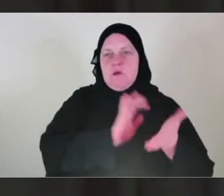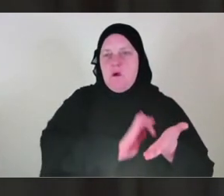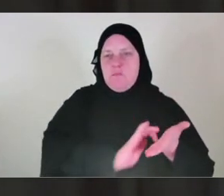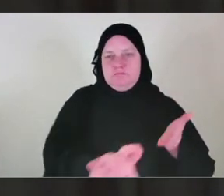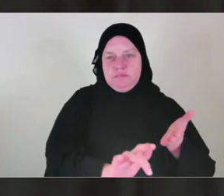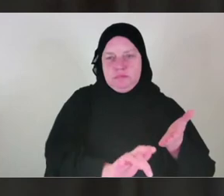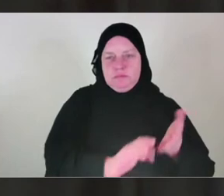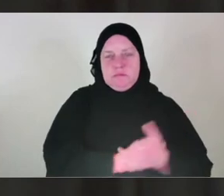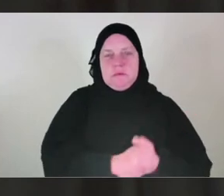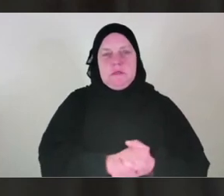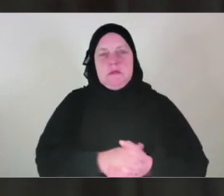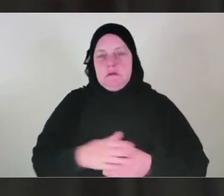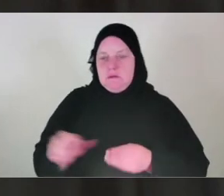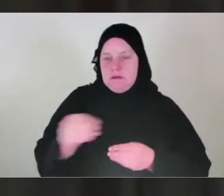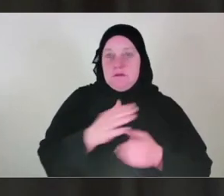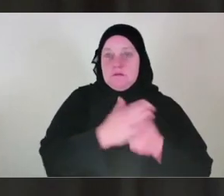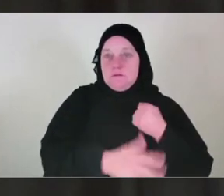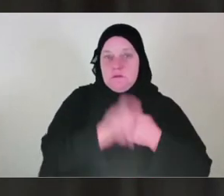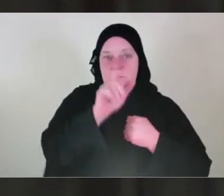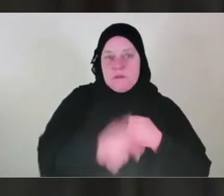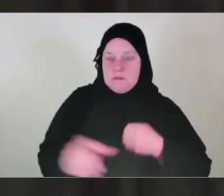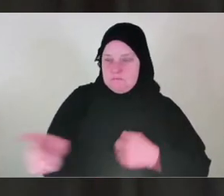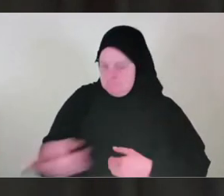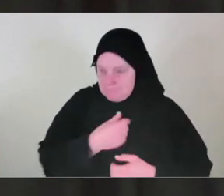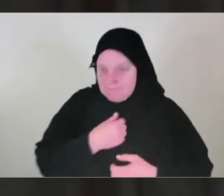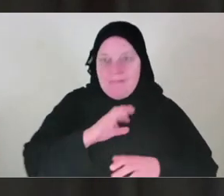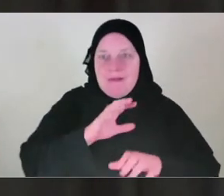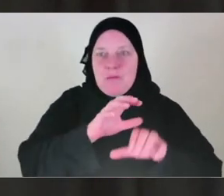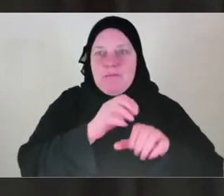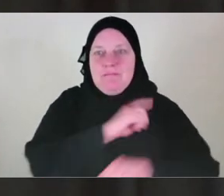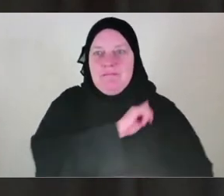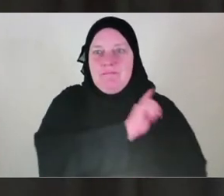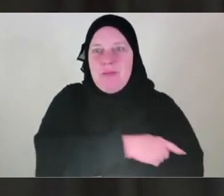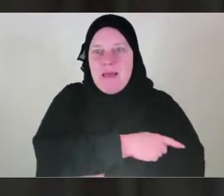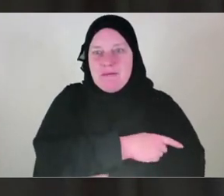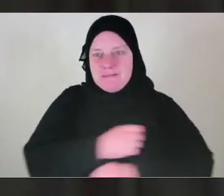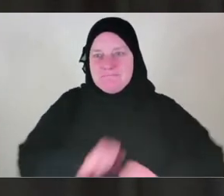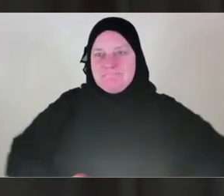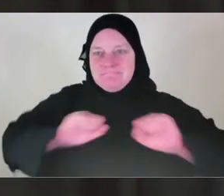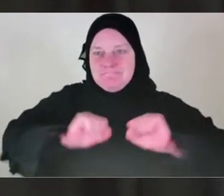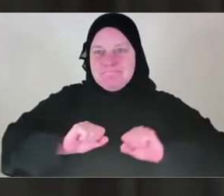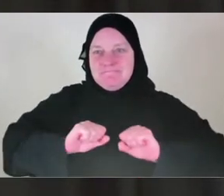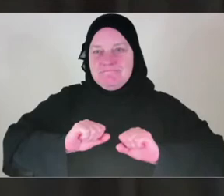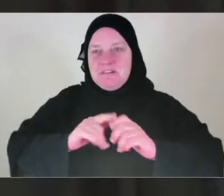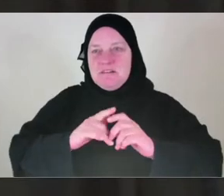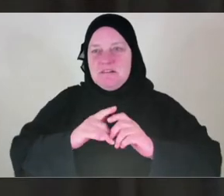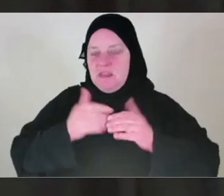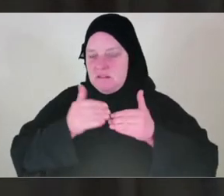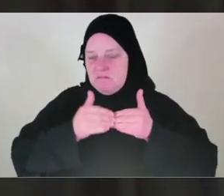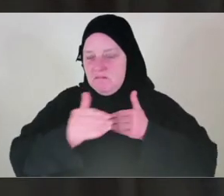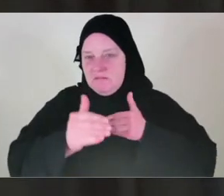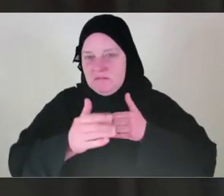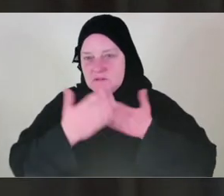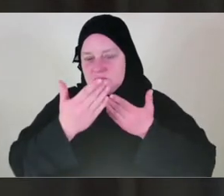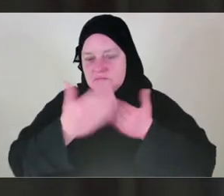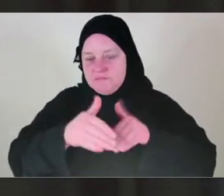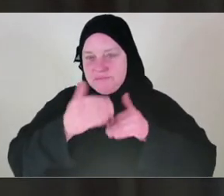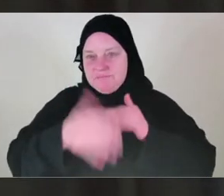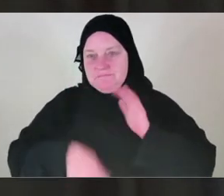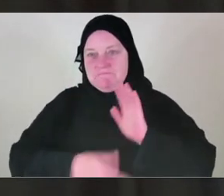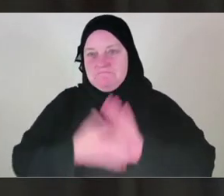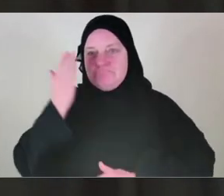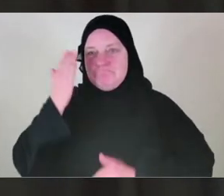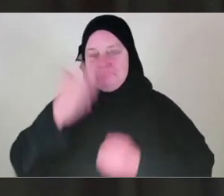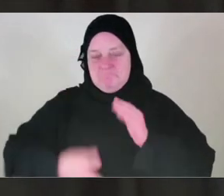Nah, you don't know. Moments, and your time comes and it ends.